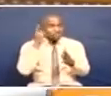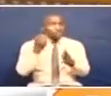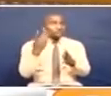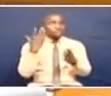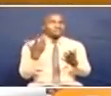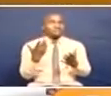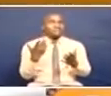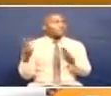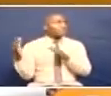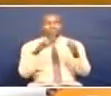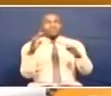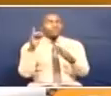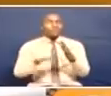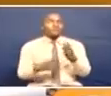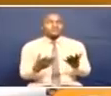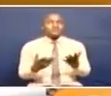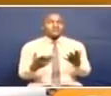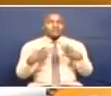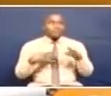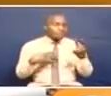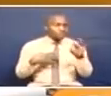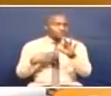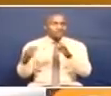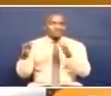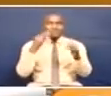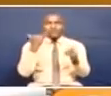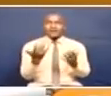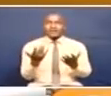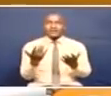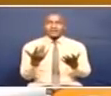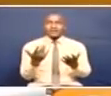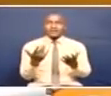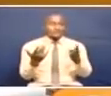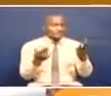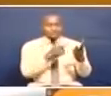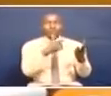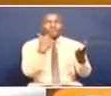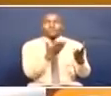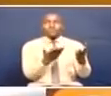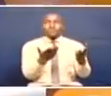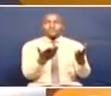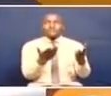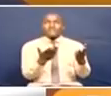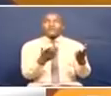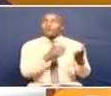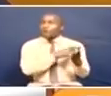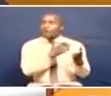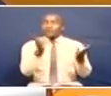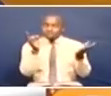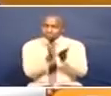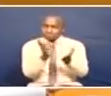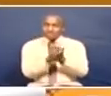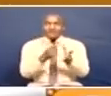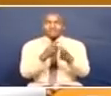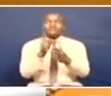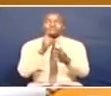are we quarreling about two people or three people? This country is bigger than those guys. Yeah. Even if we got rid of all of them and replace